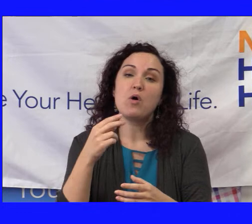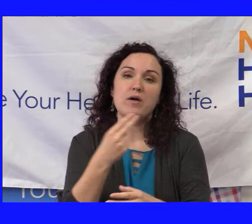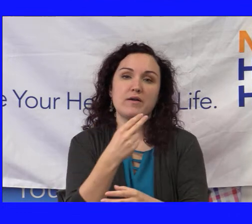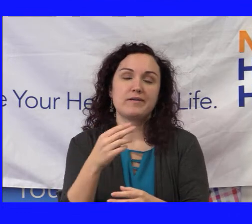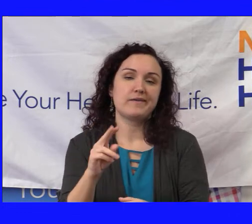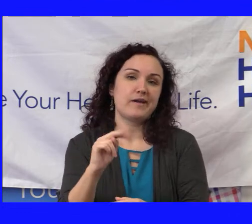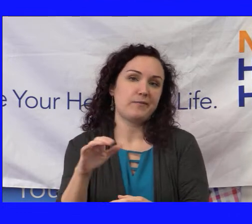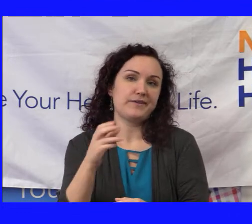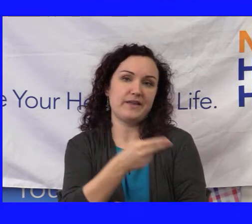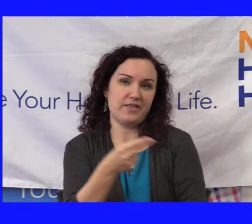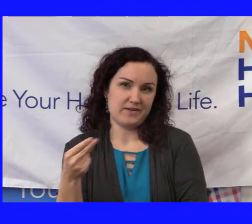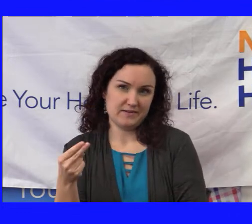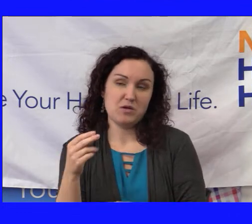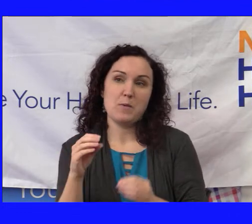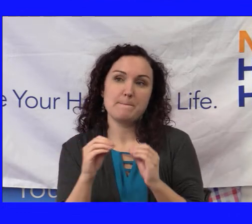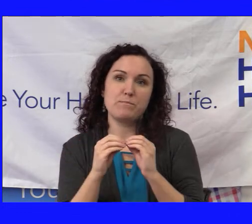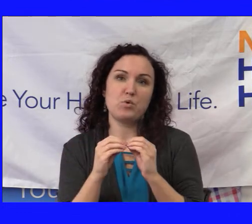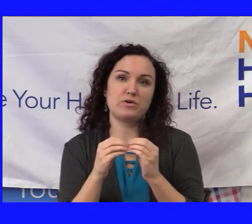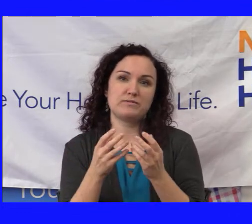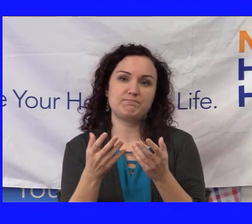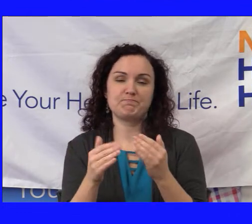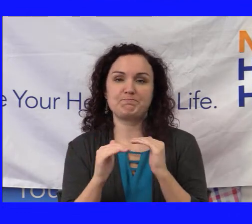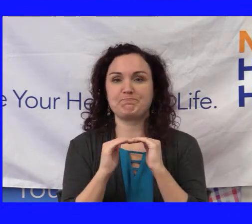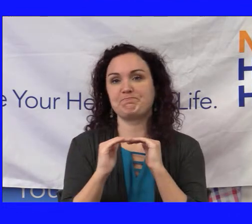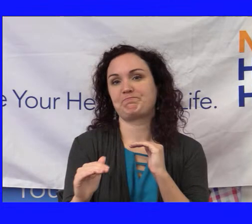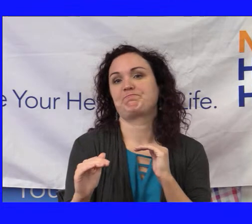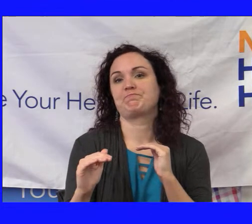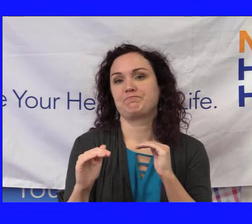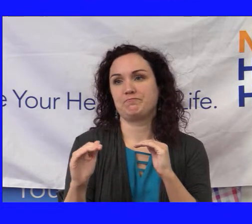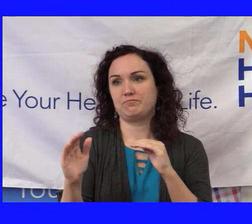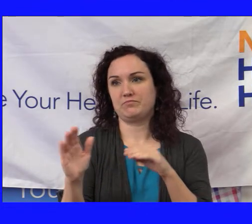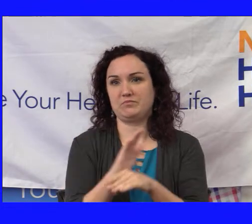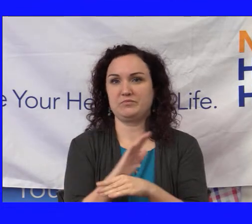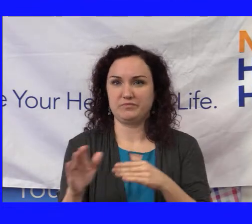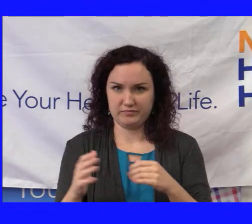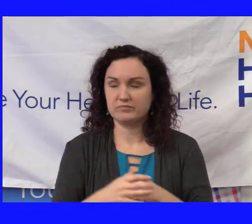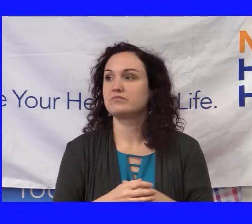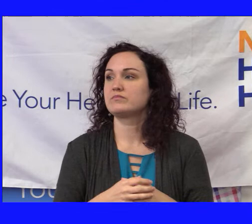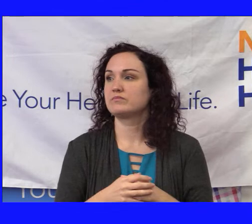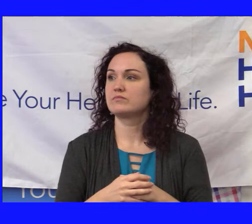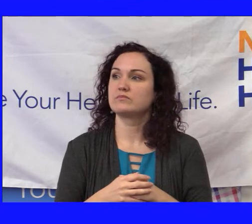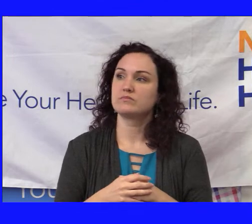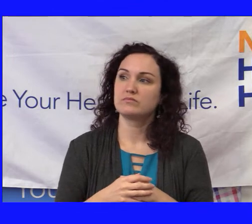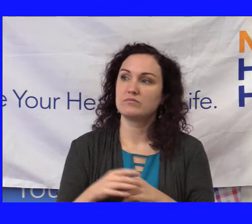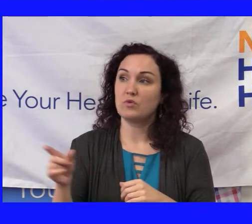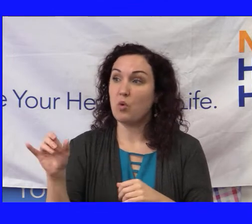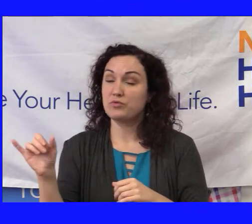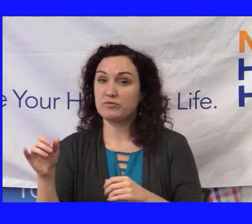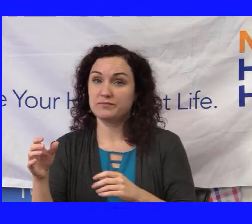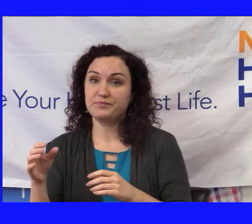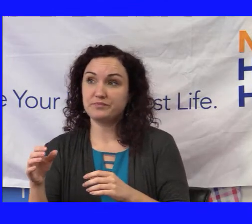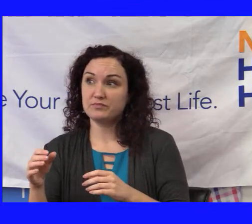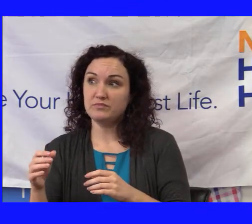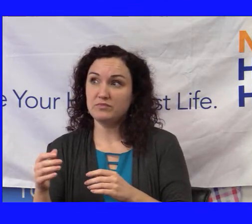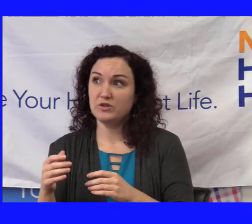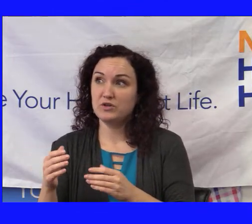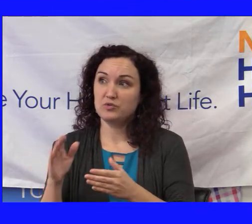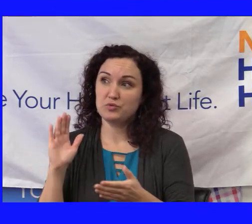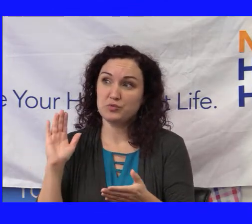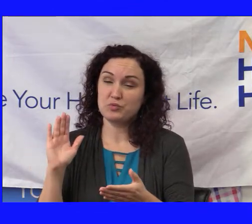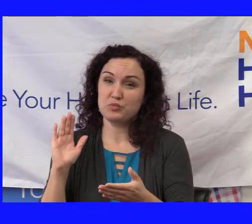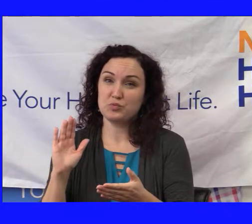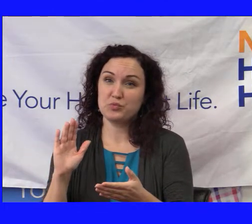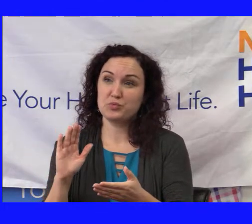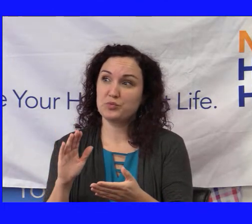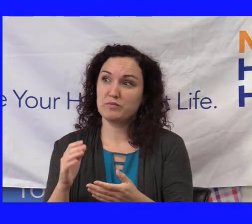more self-sustainable enterprise. And that's correct. And the intent is to slowly peel them off as needed,